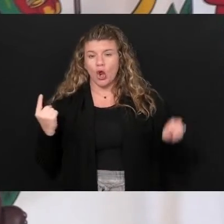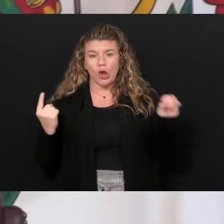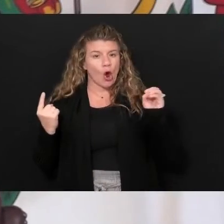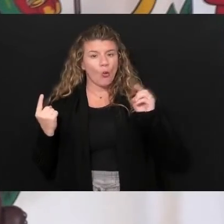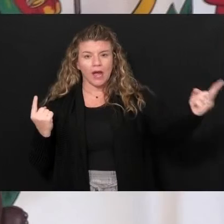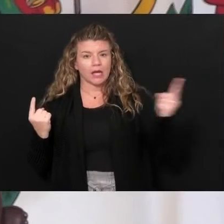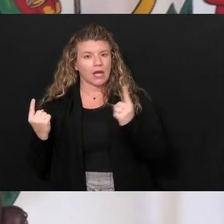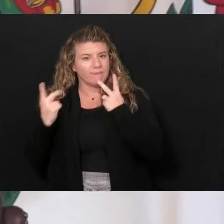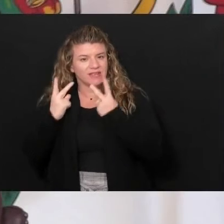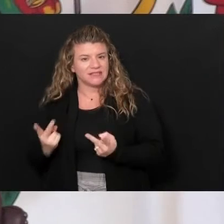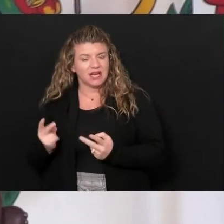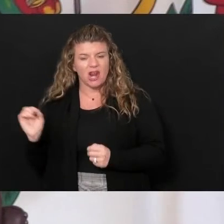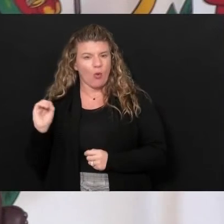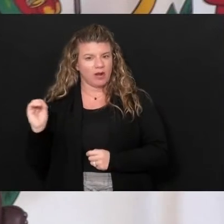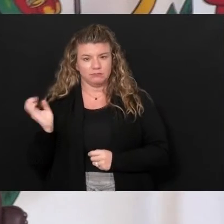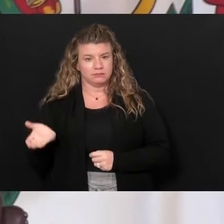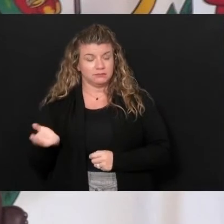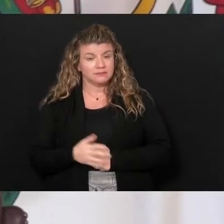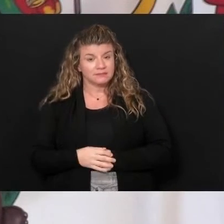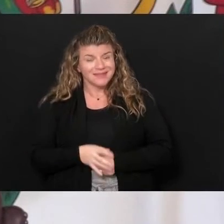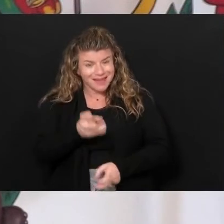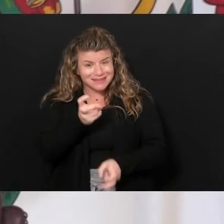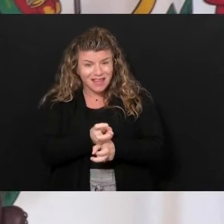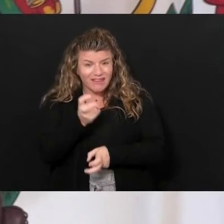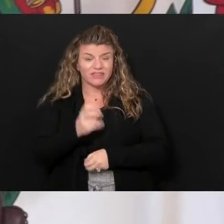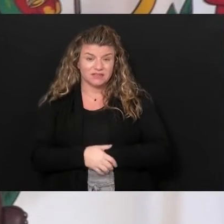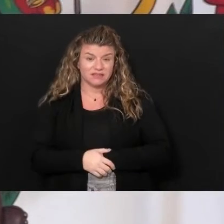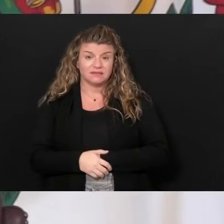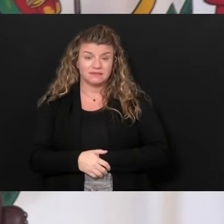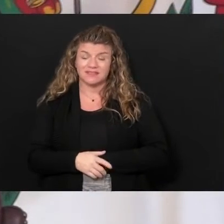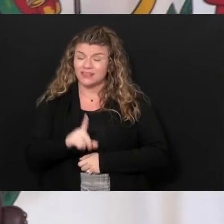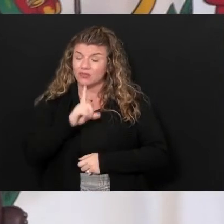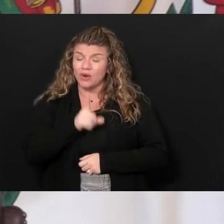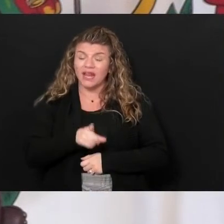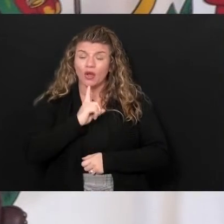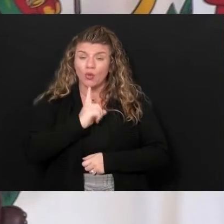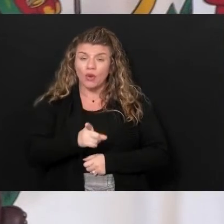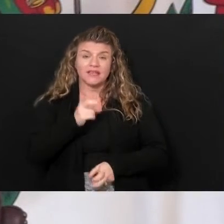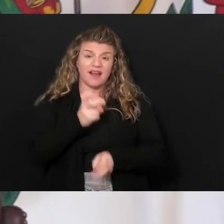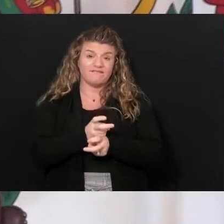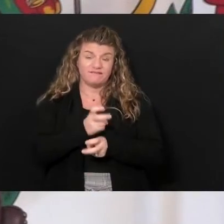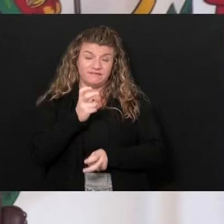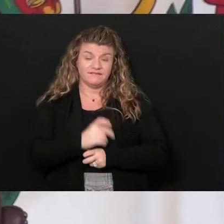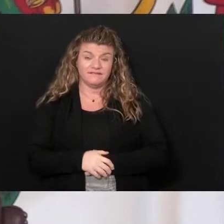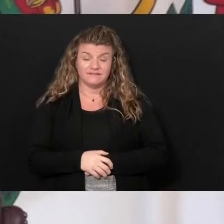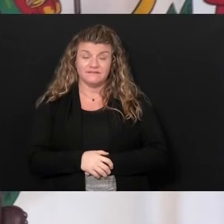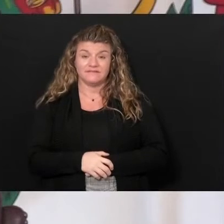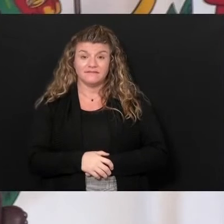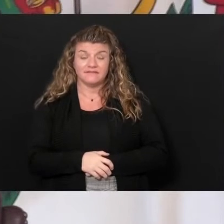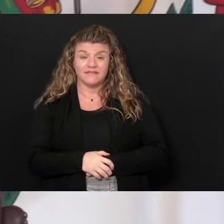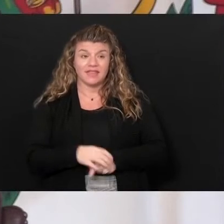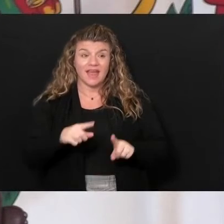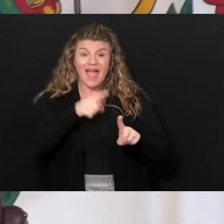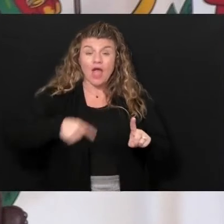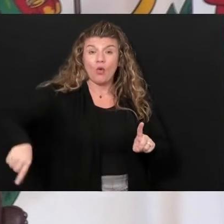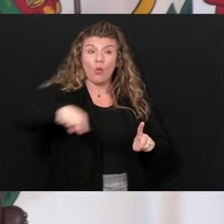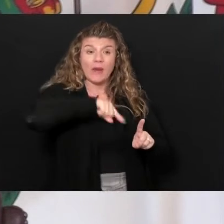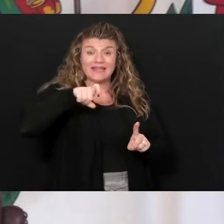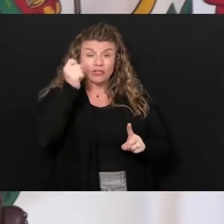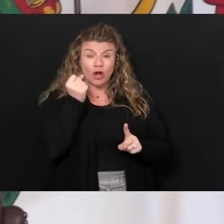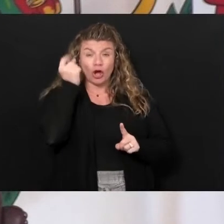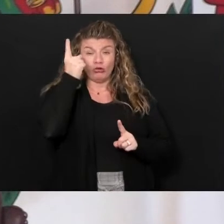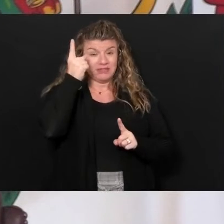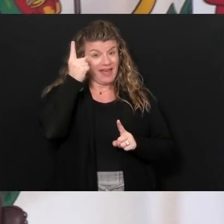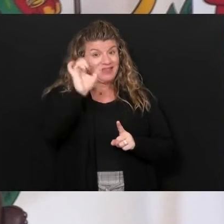you? It's tough. It's really tough. And all of us need to realize